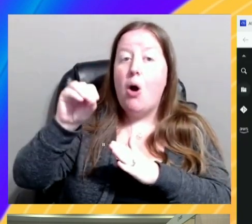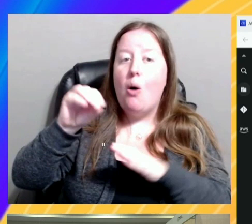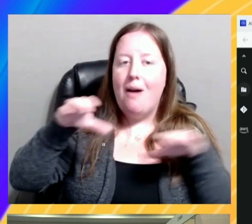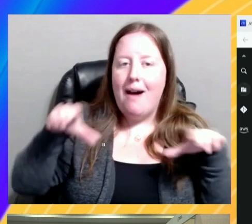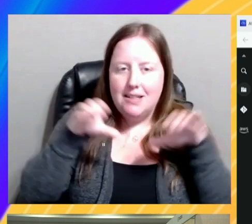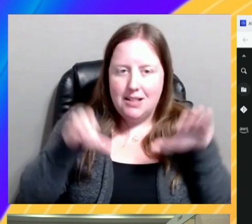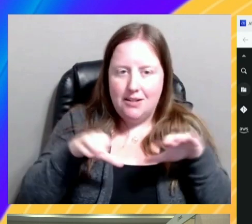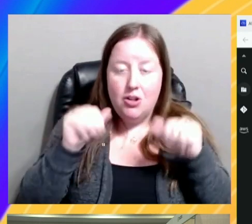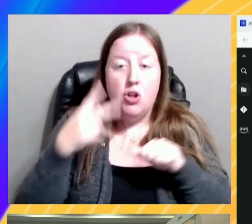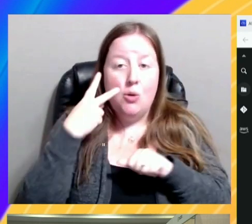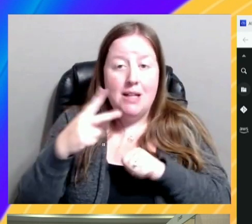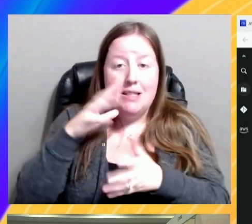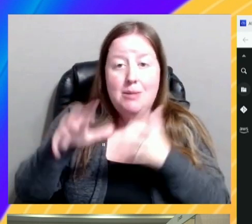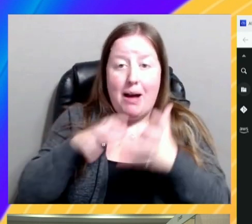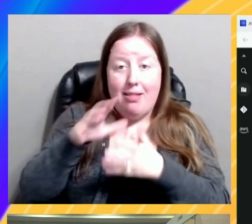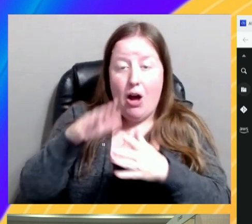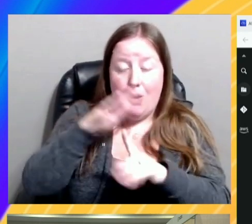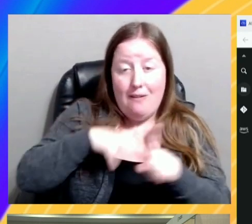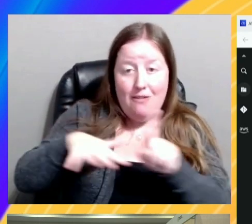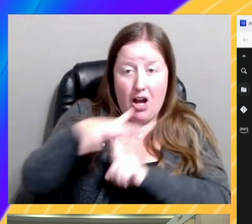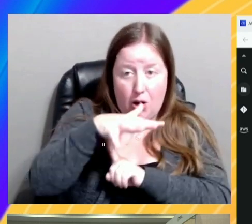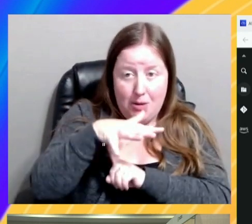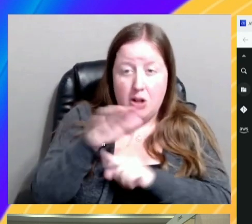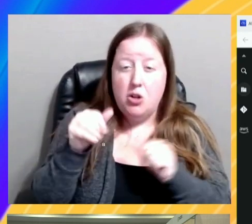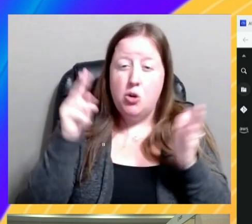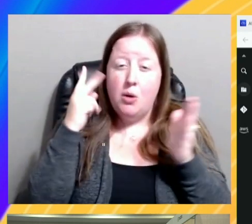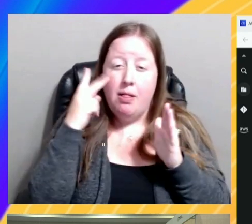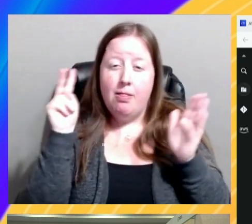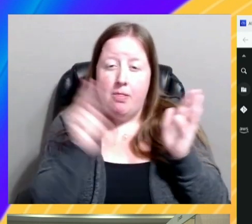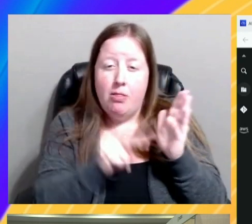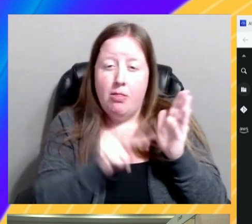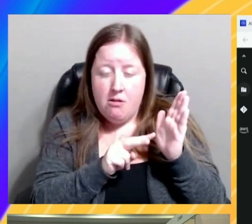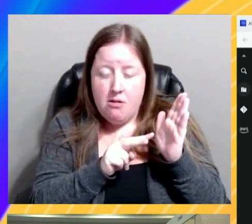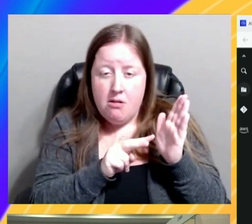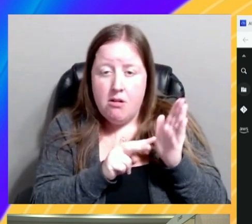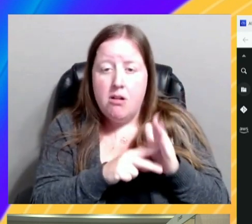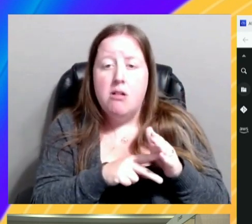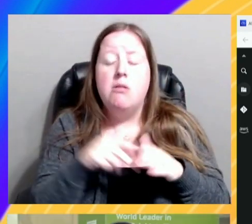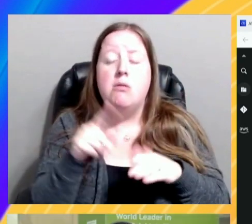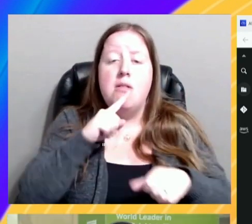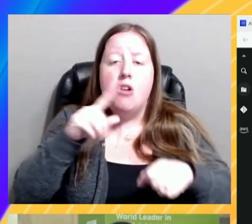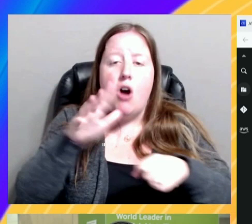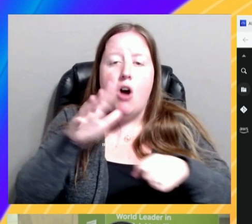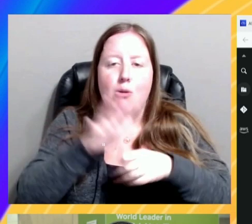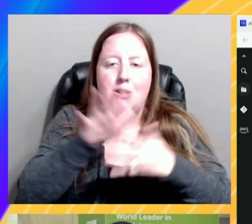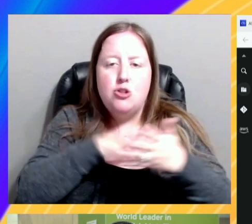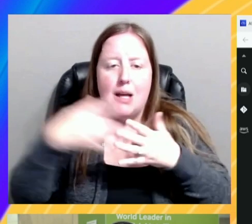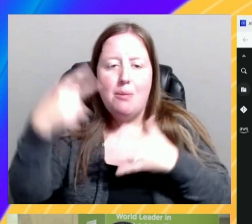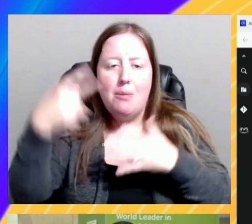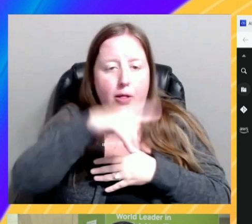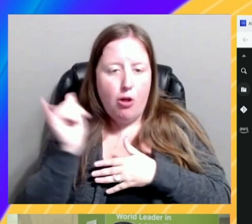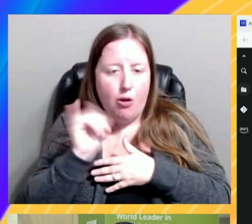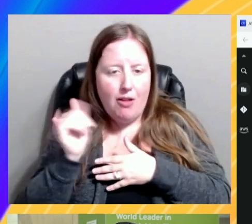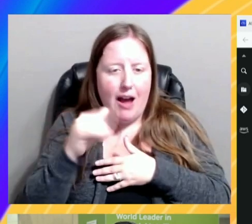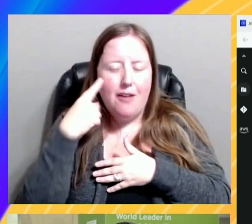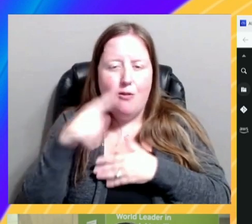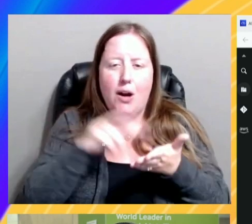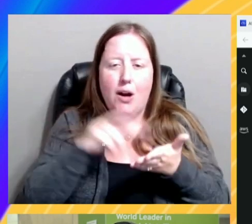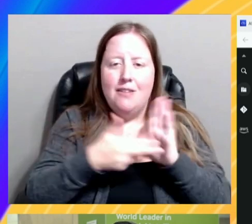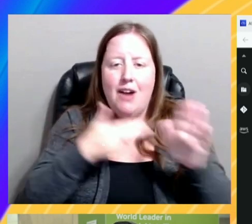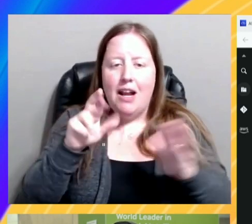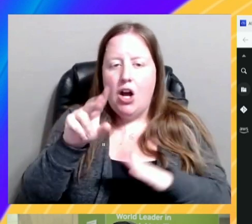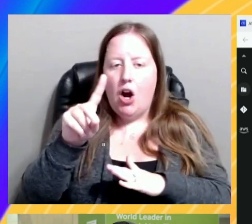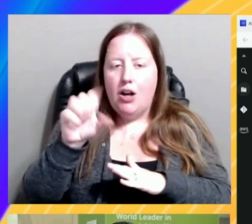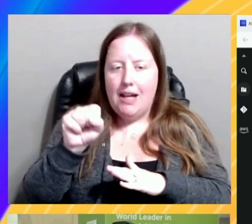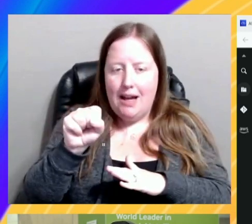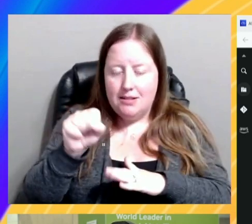Cloud9 environment here and just take a look at what a CloudFormation template would look like. I'm defining an RDS instance. Now, if I were going to